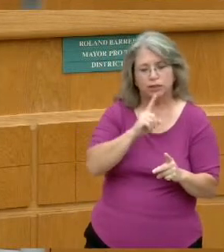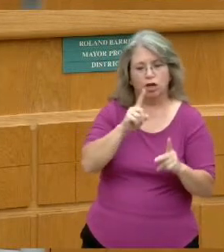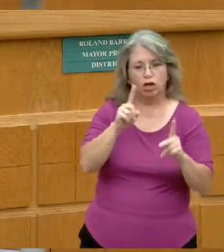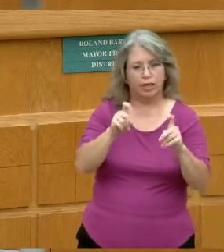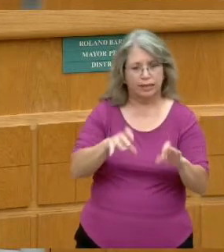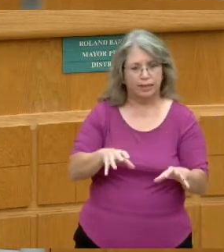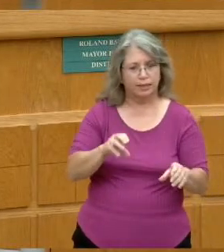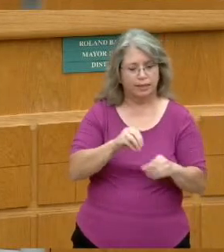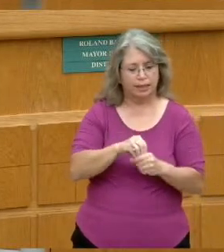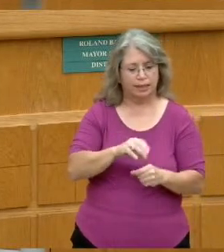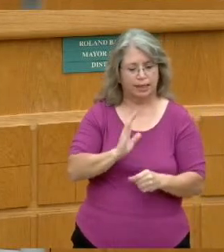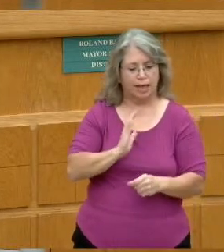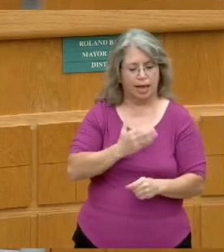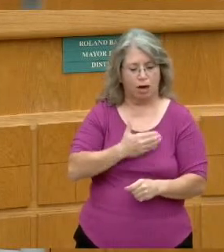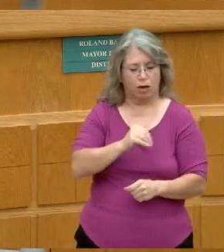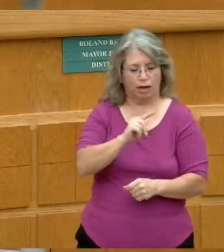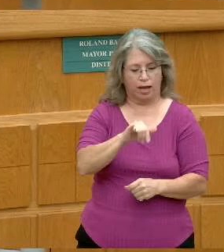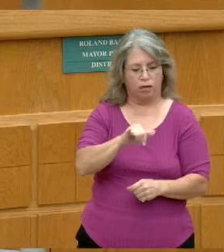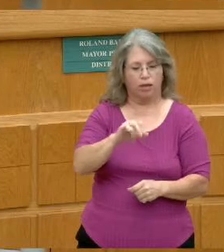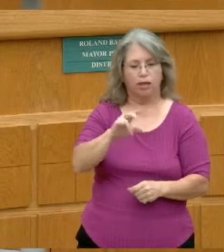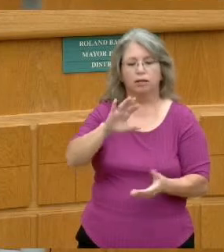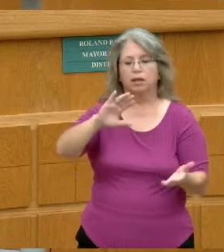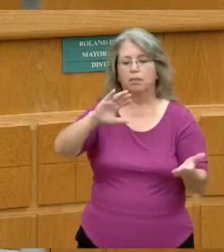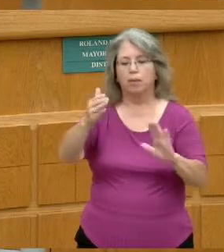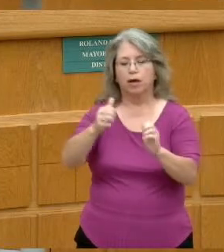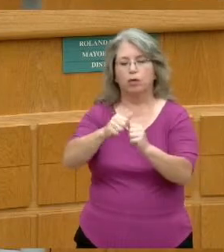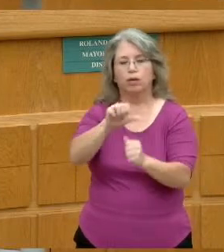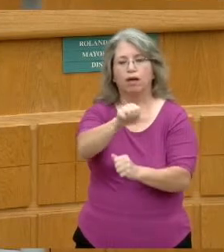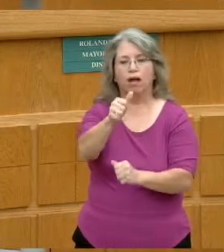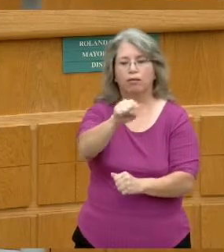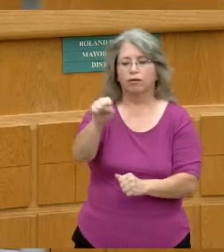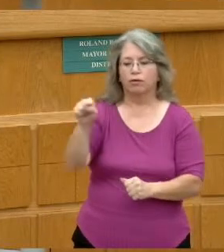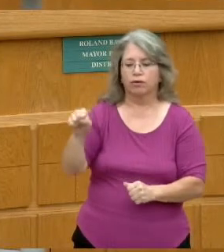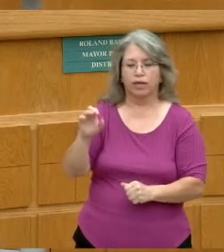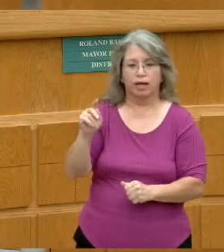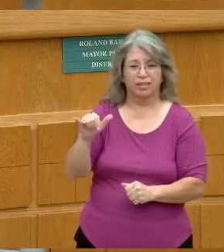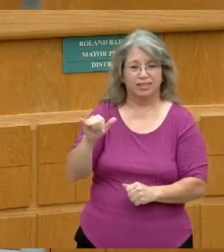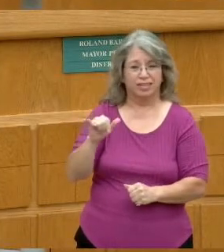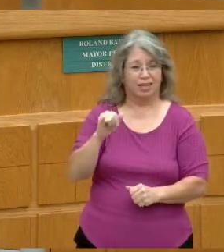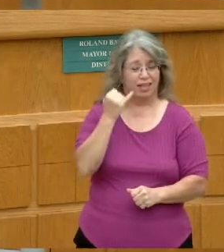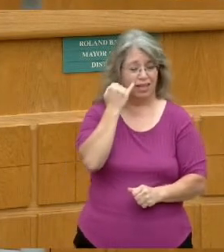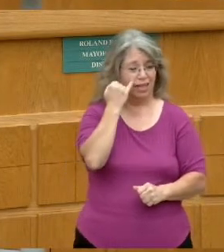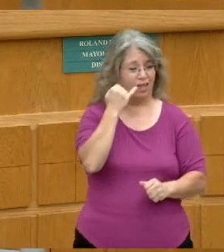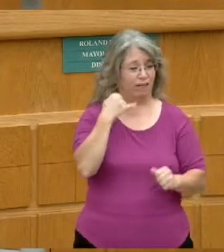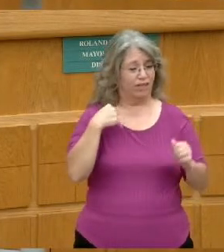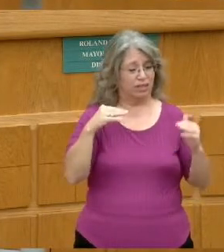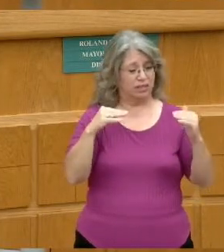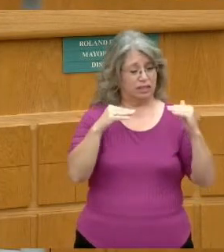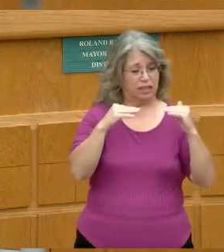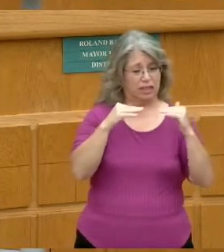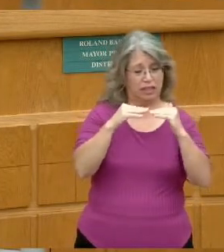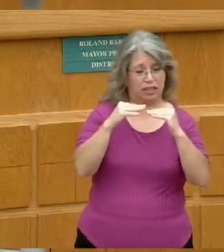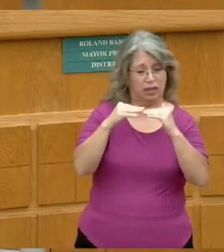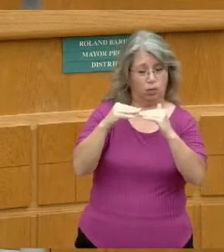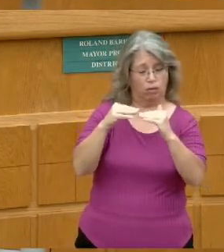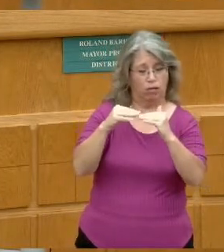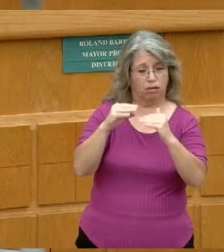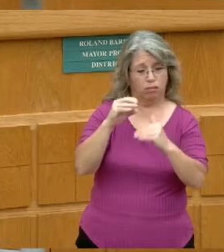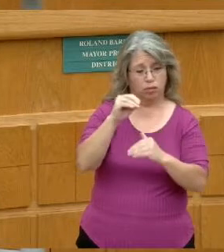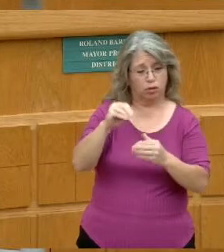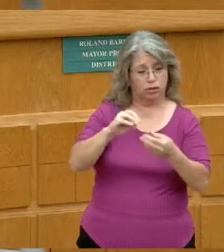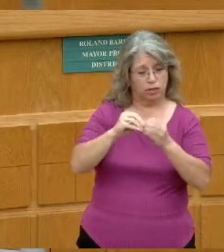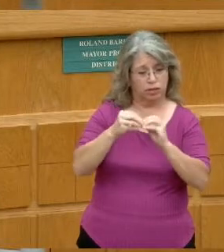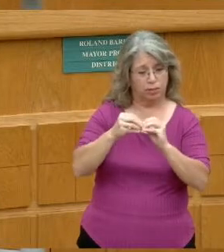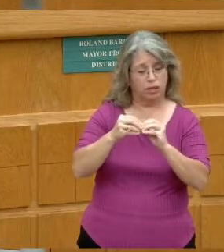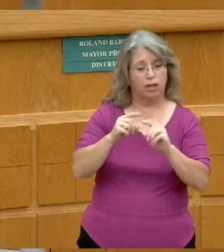And then maybe we can glean some more information from that, because if it's staying equal and we're getting more people positive in Nueces County, then that would be